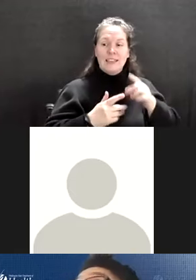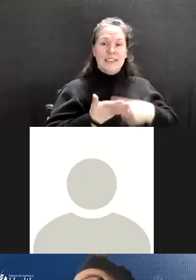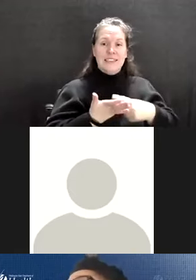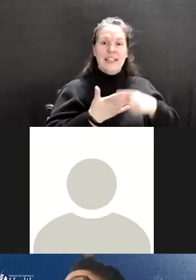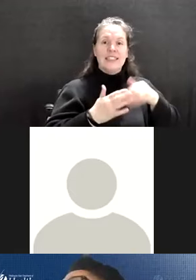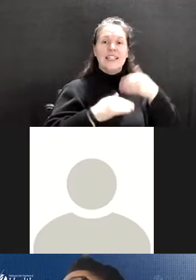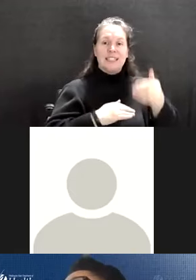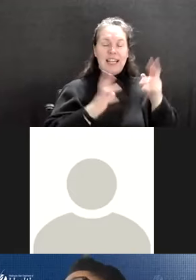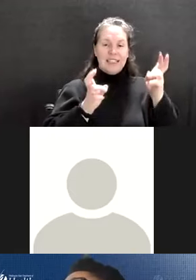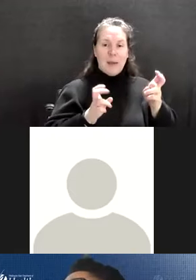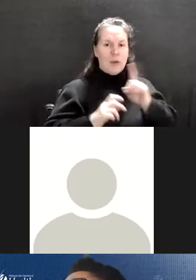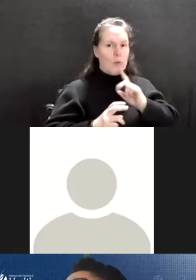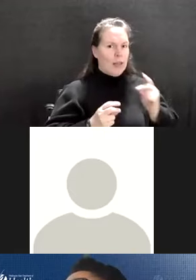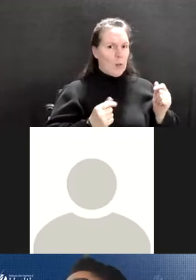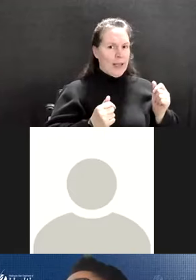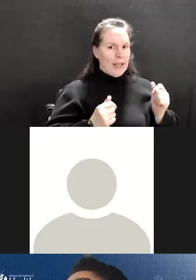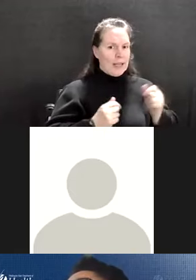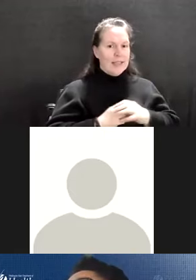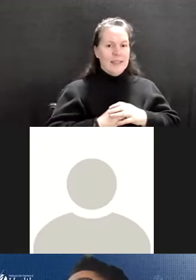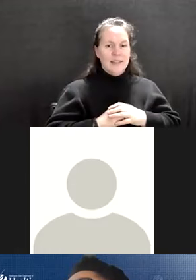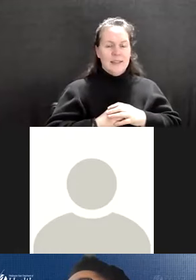quick, which is